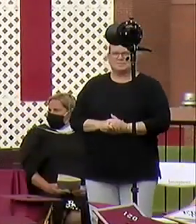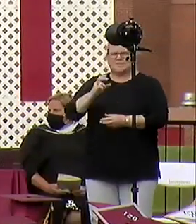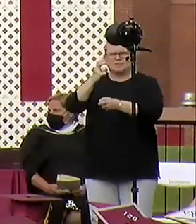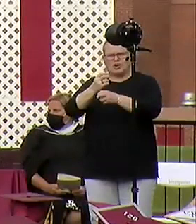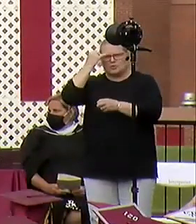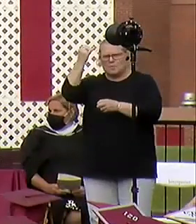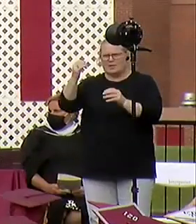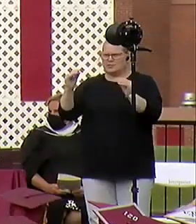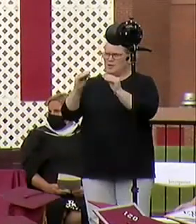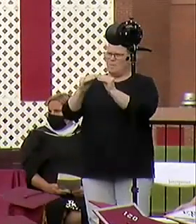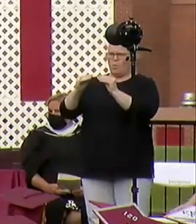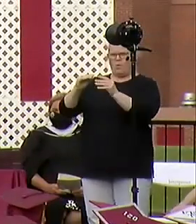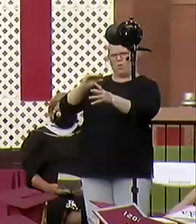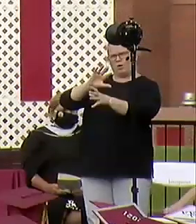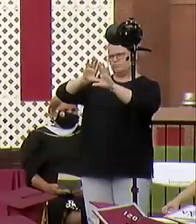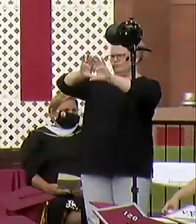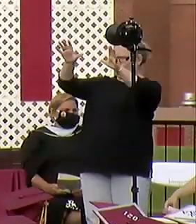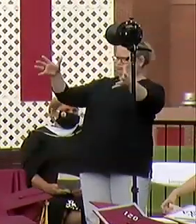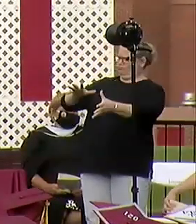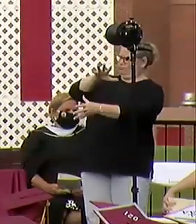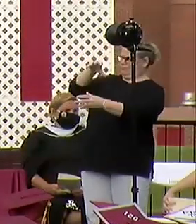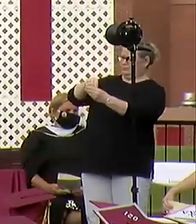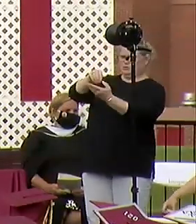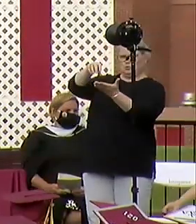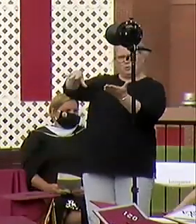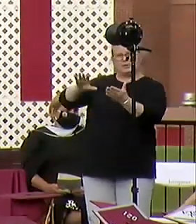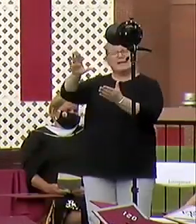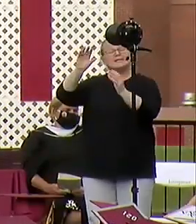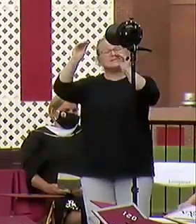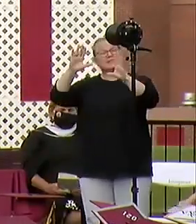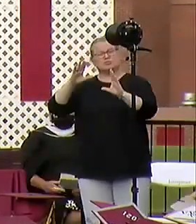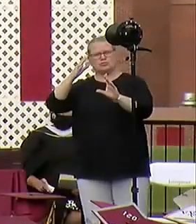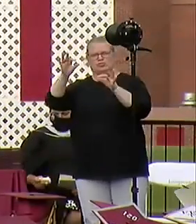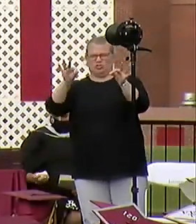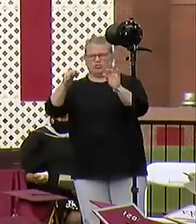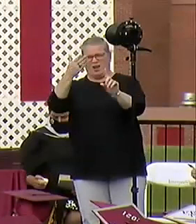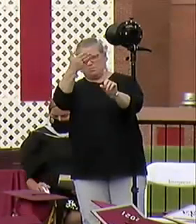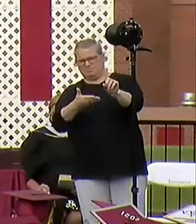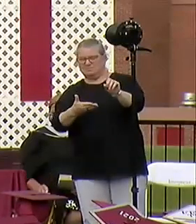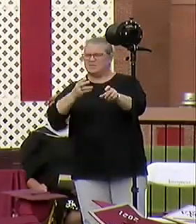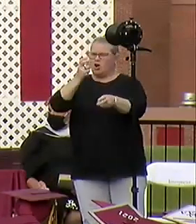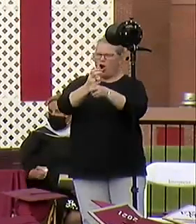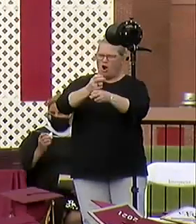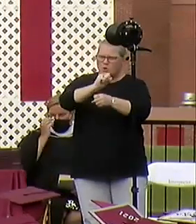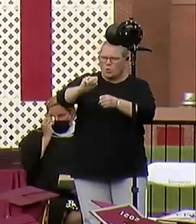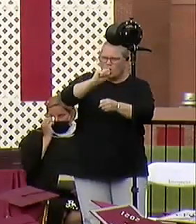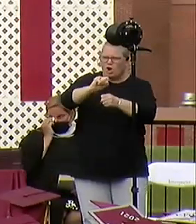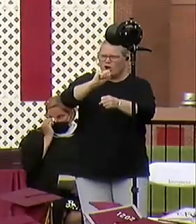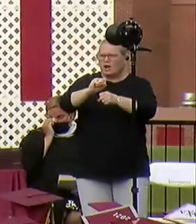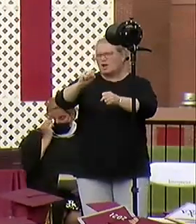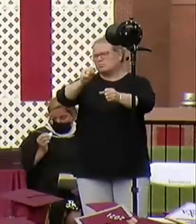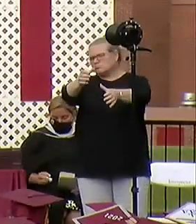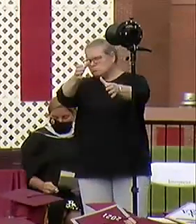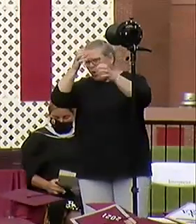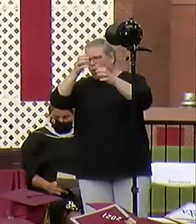more well-rounded student. Described by his teachers as a hardworking academic powerhouse and a